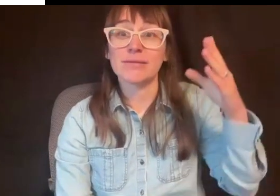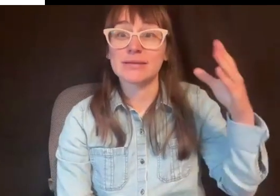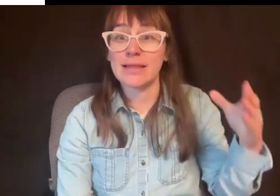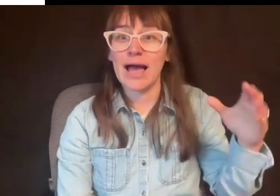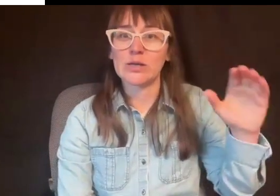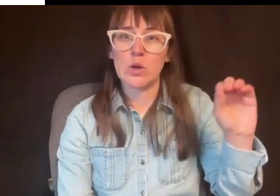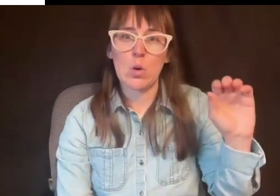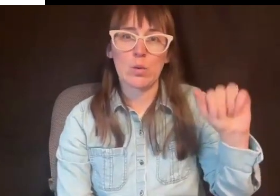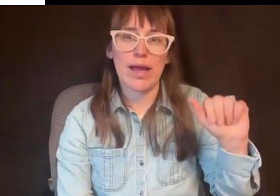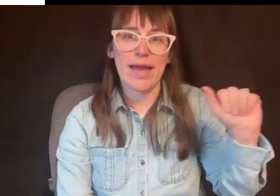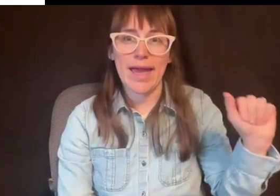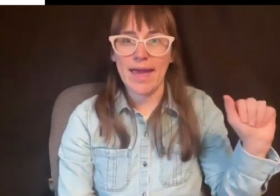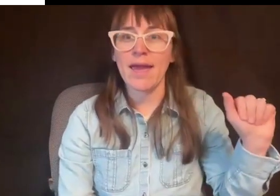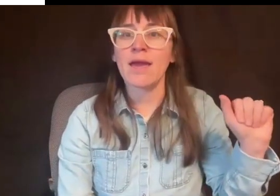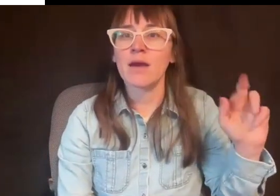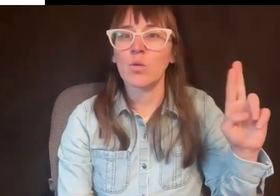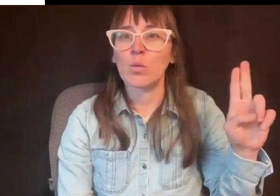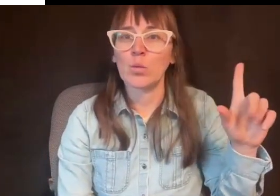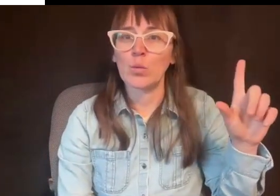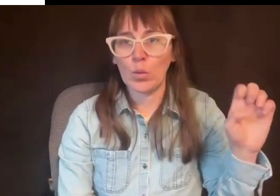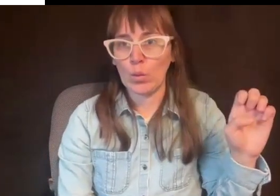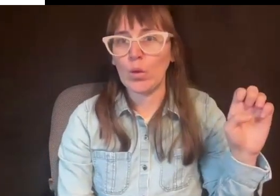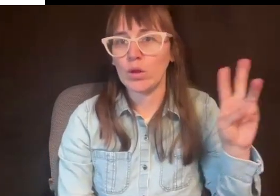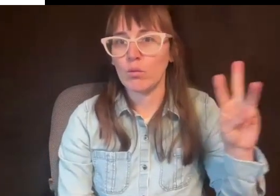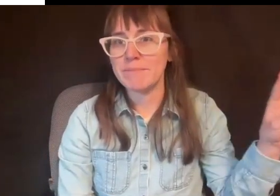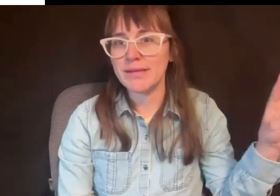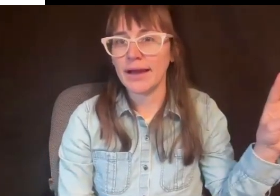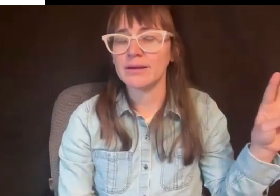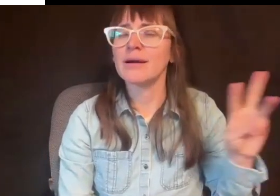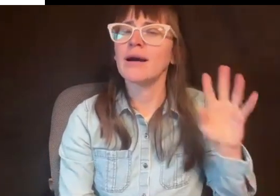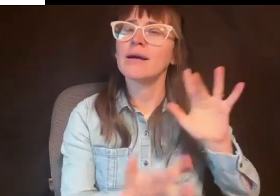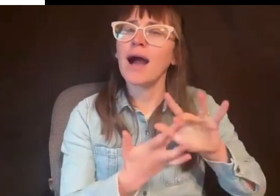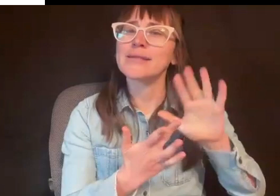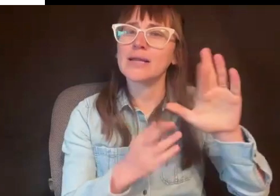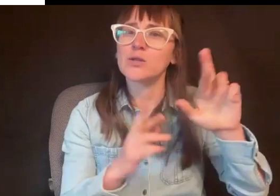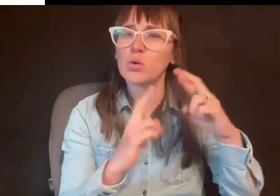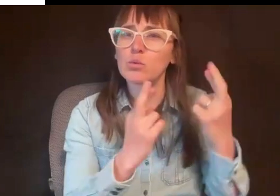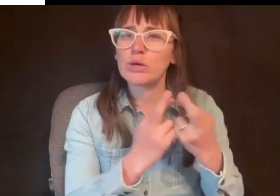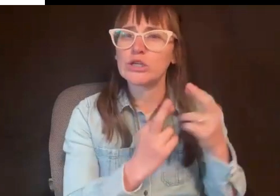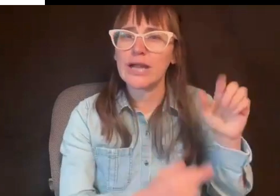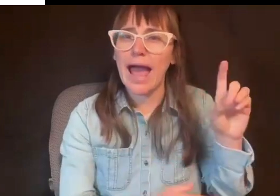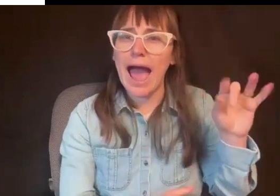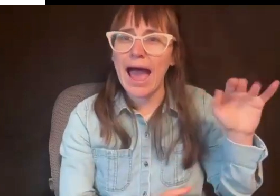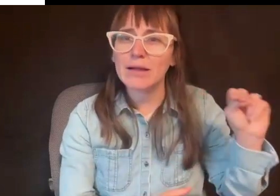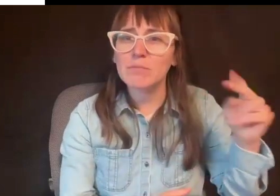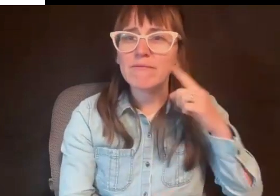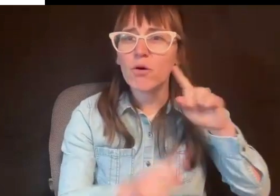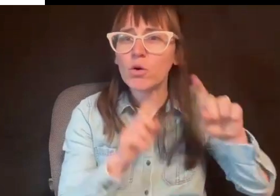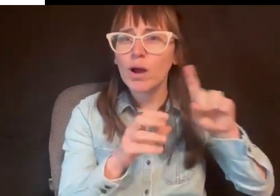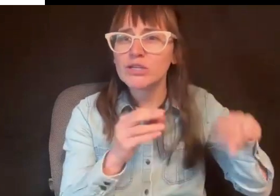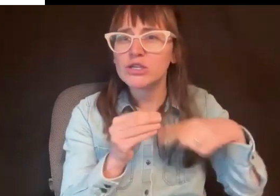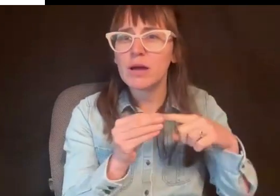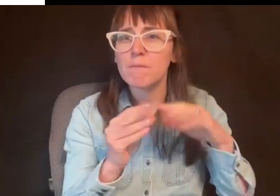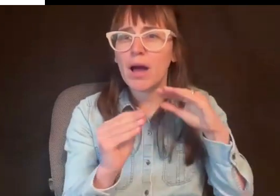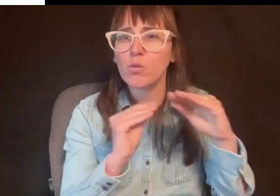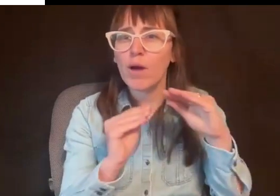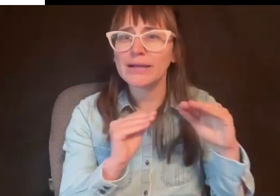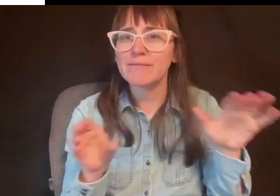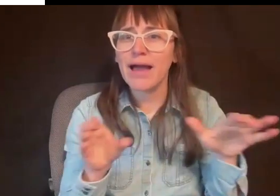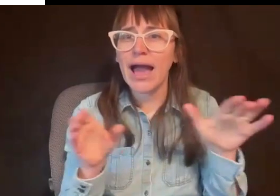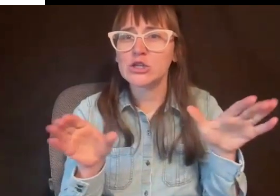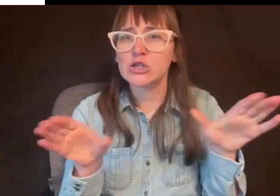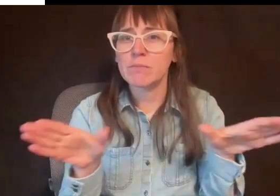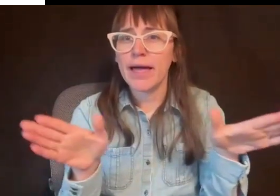ACL.gov/OAArule webpage. Please reach out to your regional administrator if you have questions about corrective action plans. Next